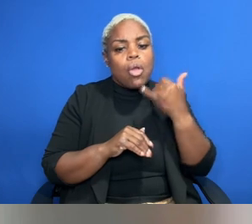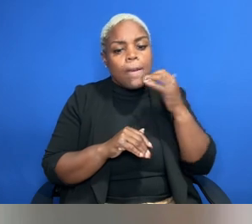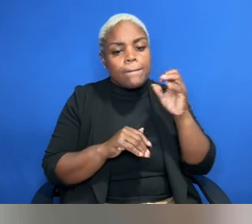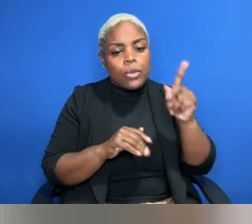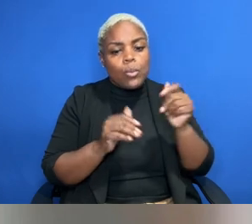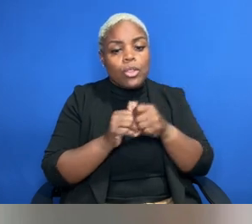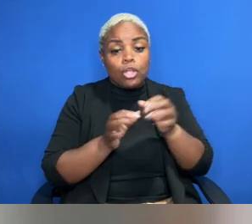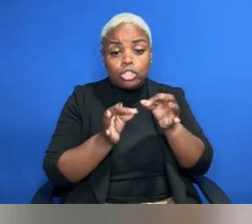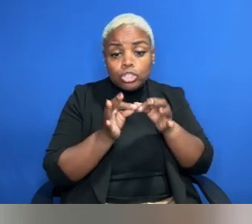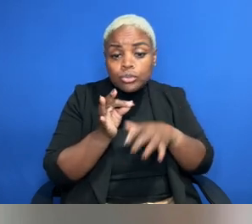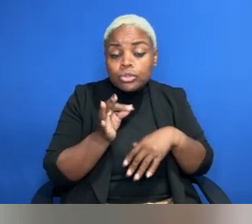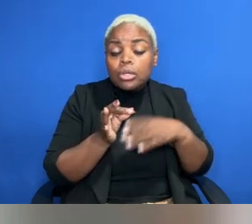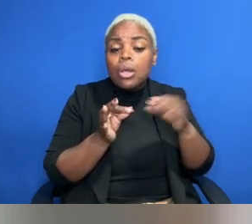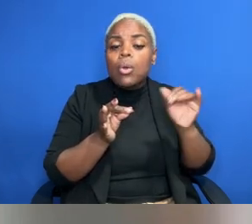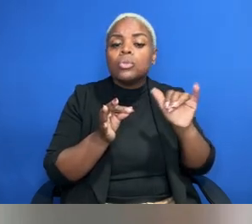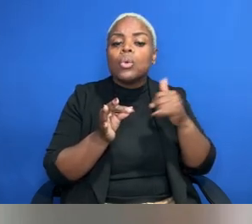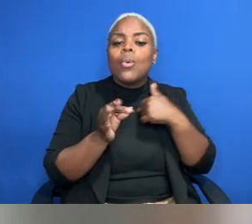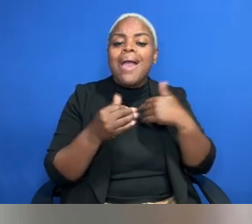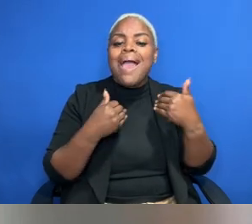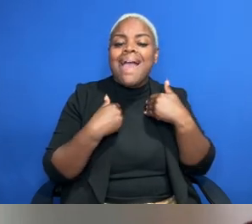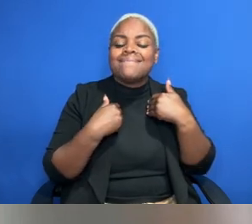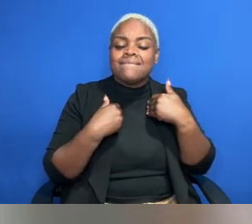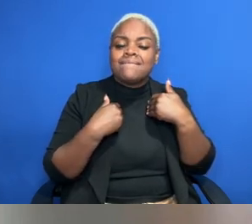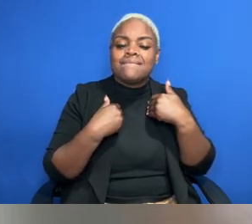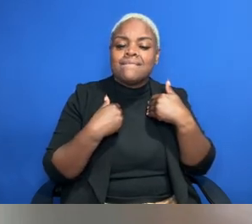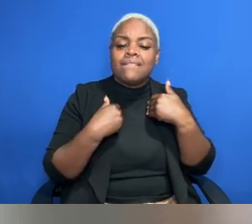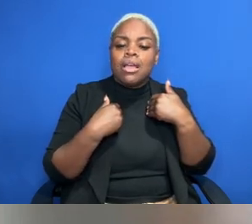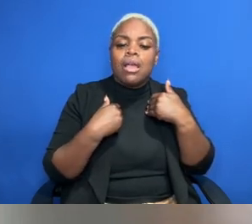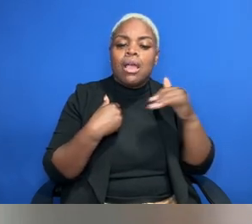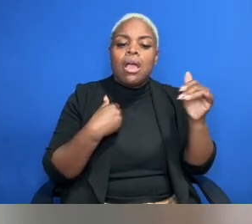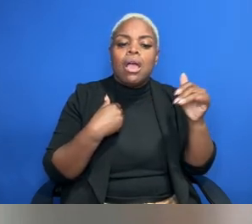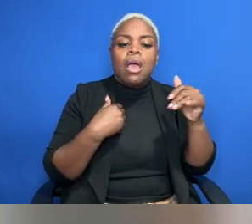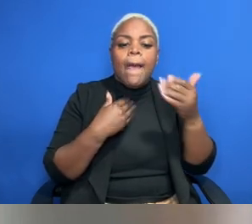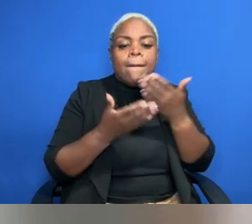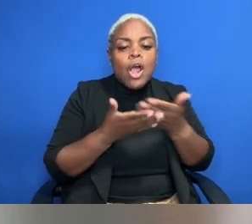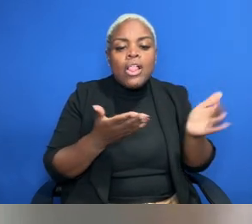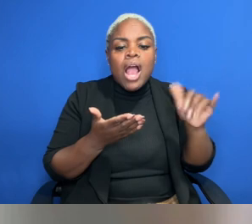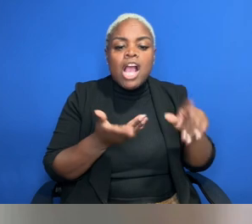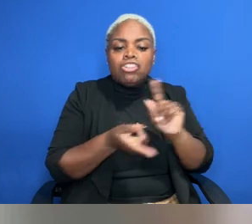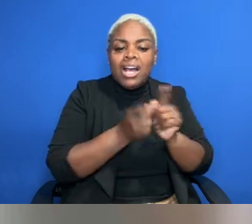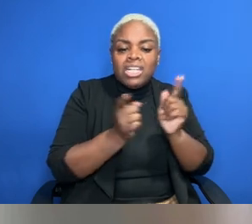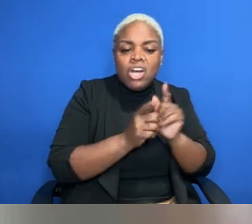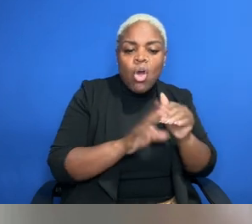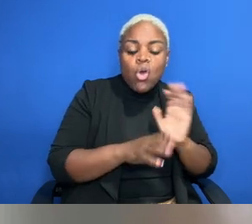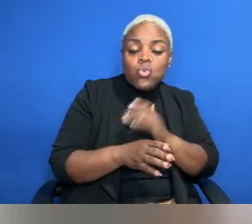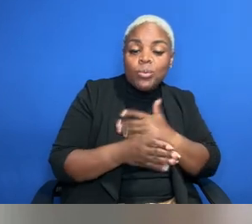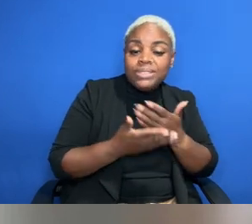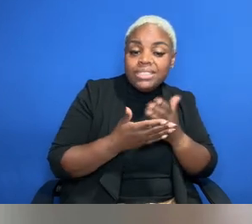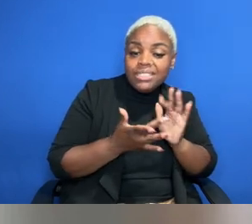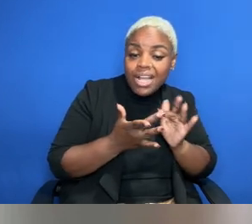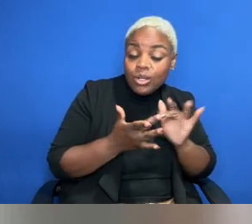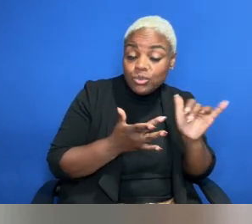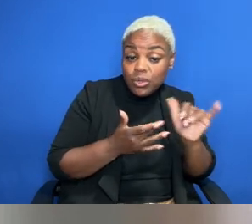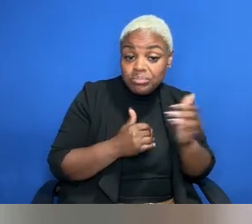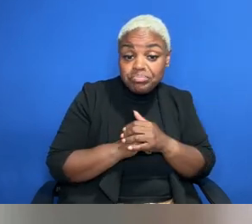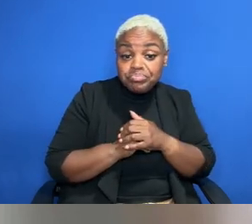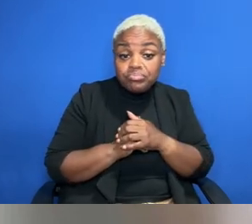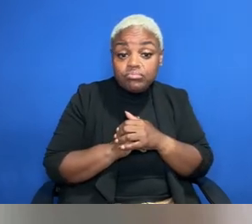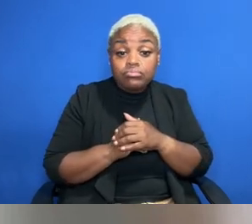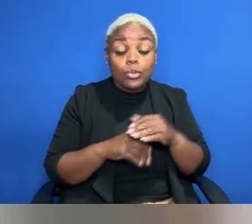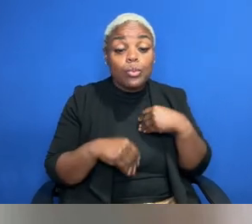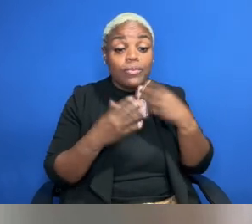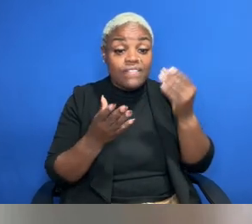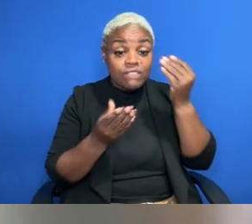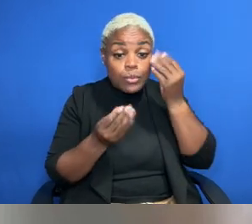English, we're calling them back with interpreters, and we also have materials that are translated on our website as